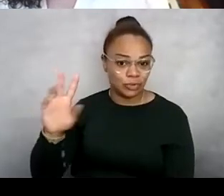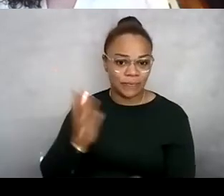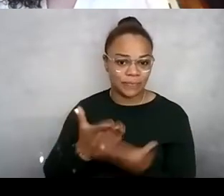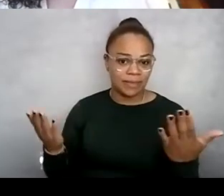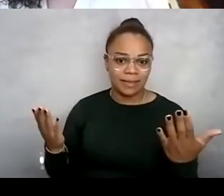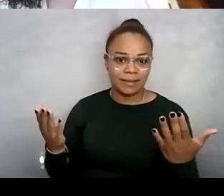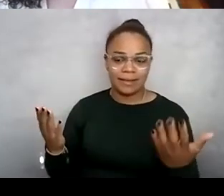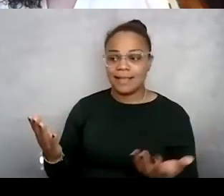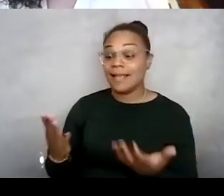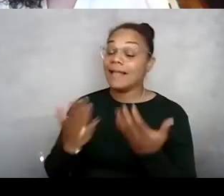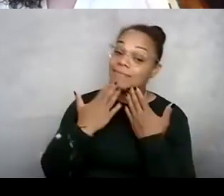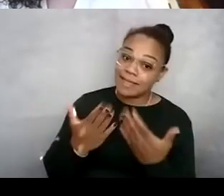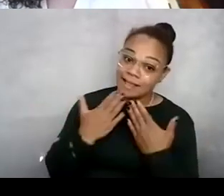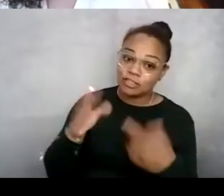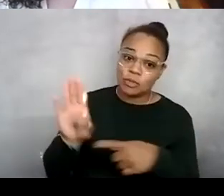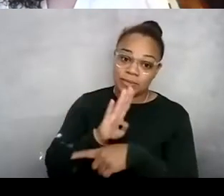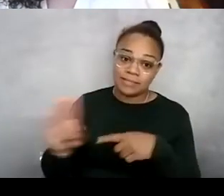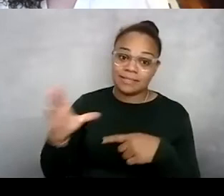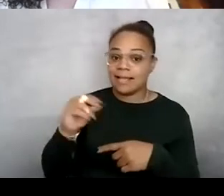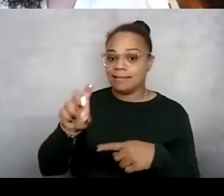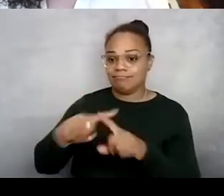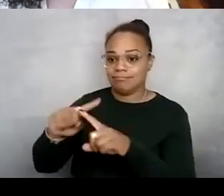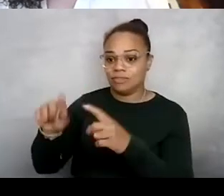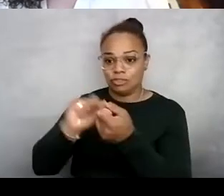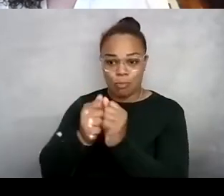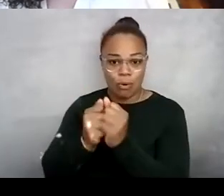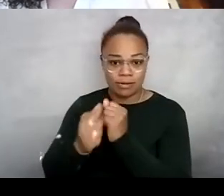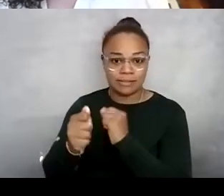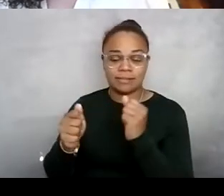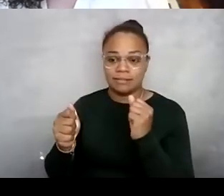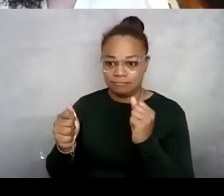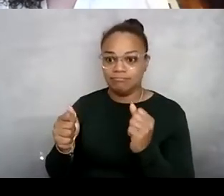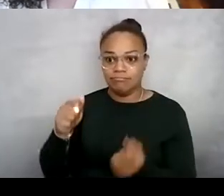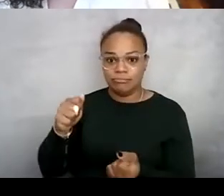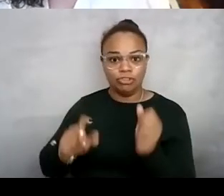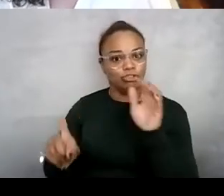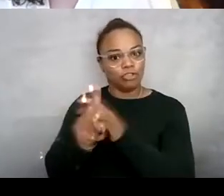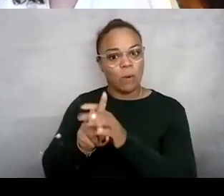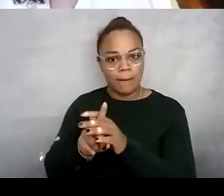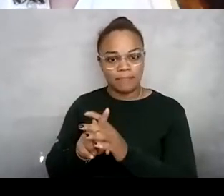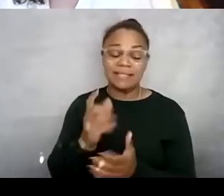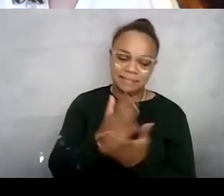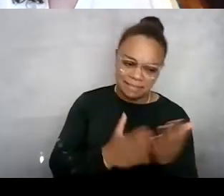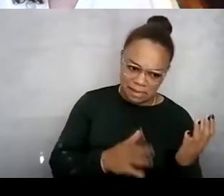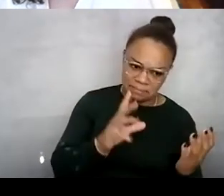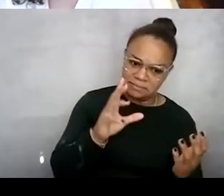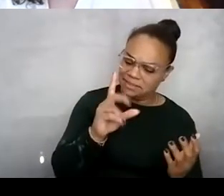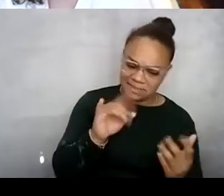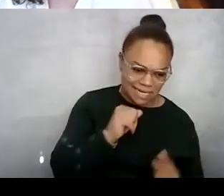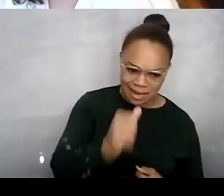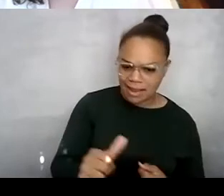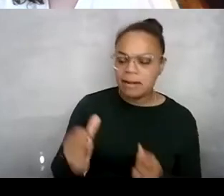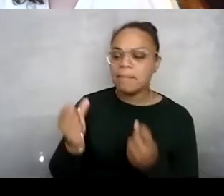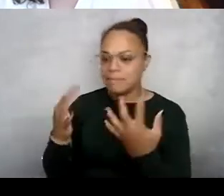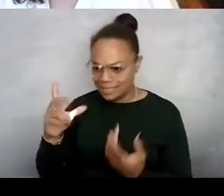thanks to businesses and sports leagues stepping up. Some didn't, many did. Some based in